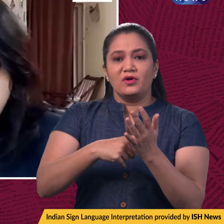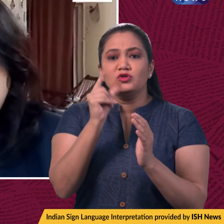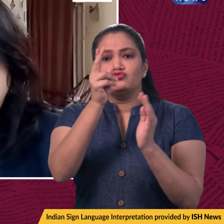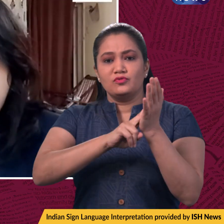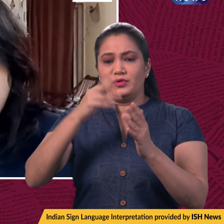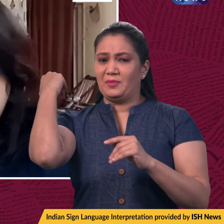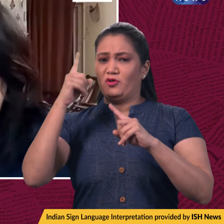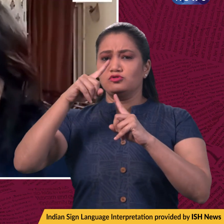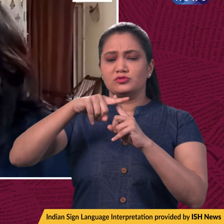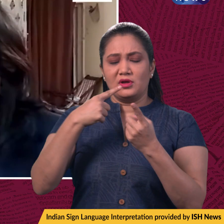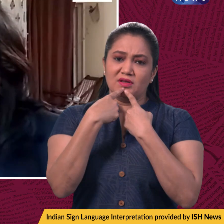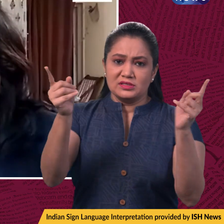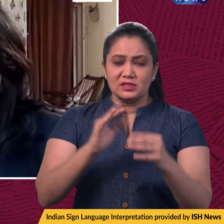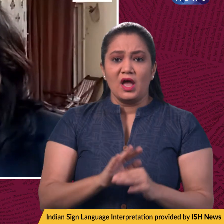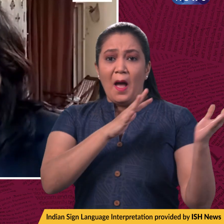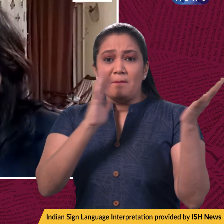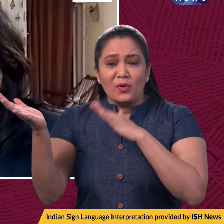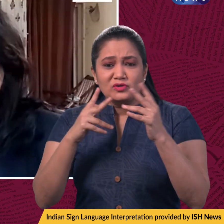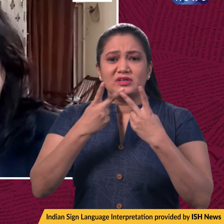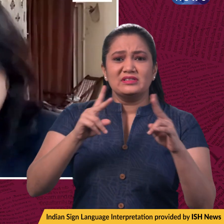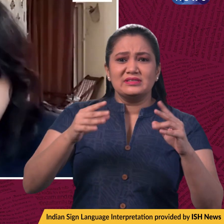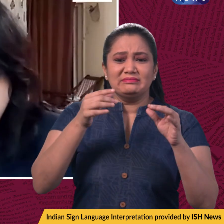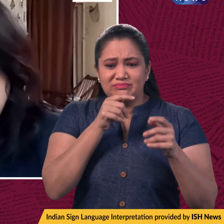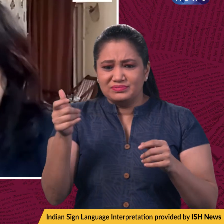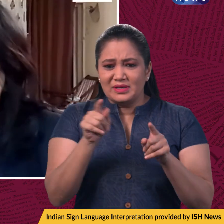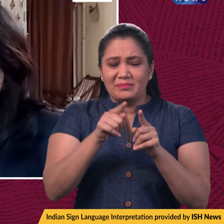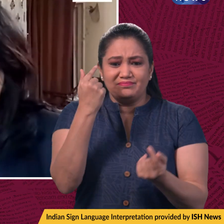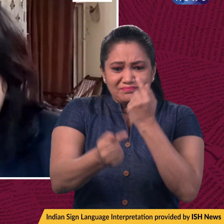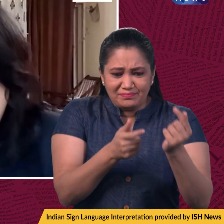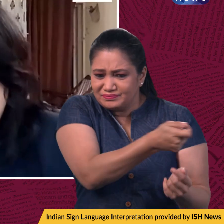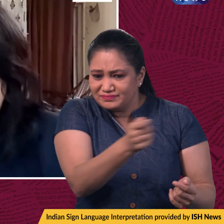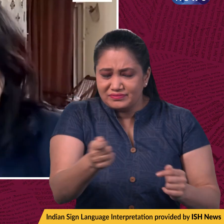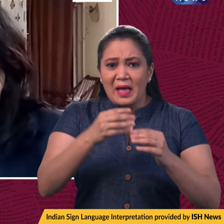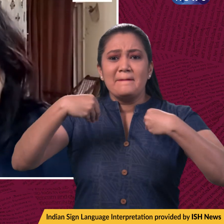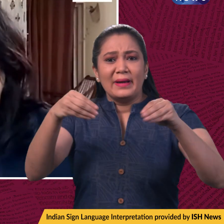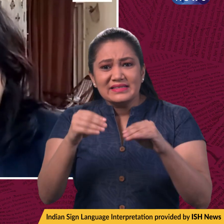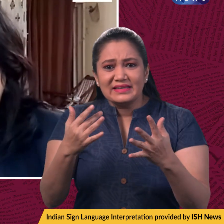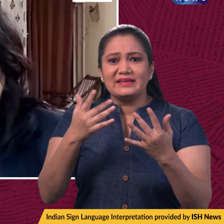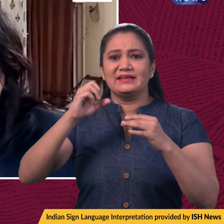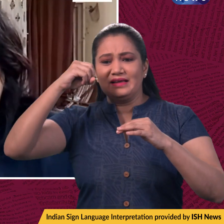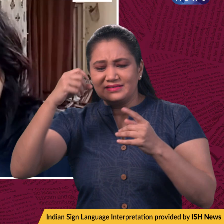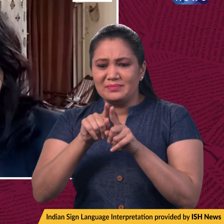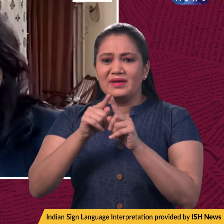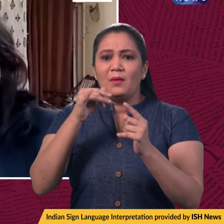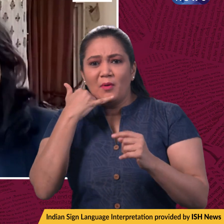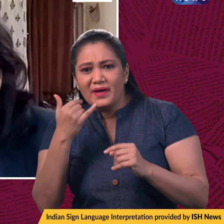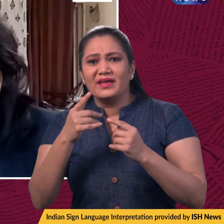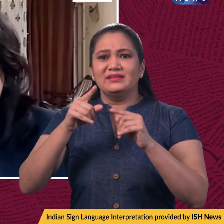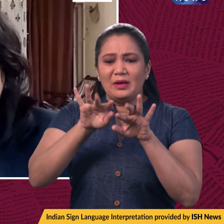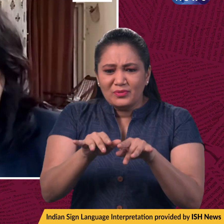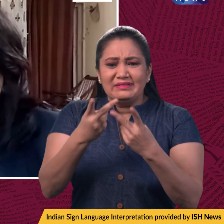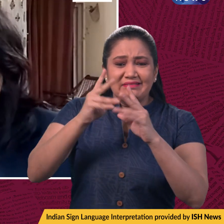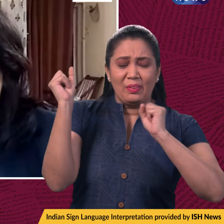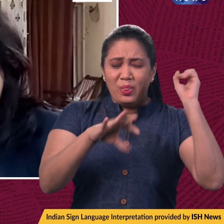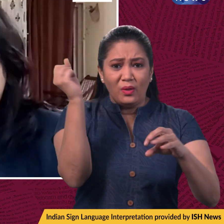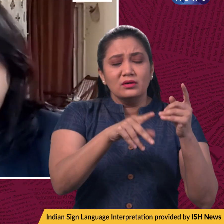the UN on Tuesday claimed pollution from pesticides, plastic, and electronic waste is causing more